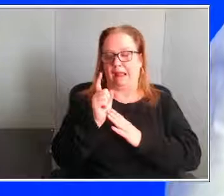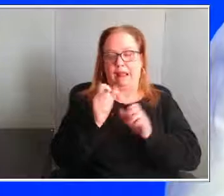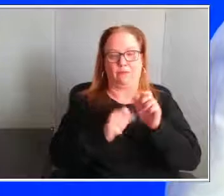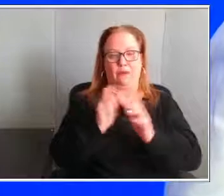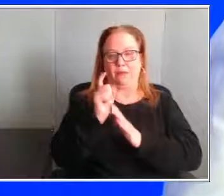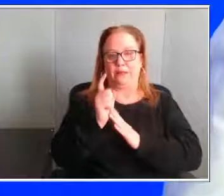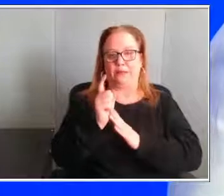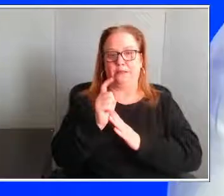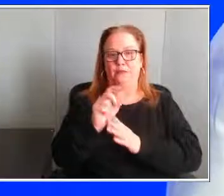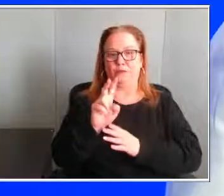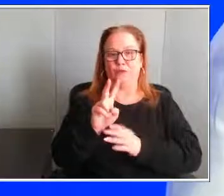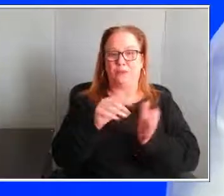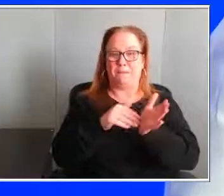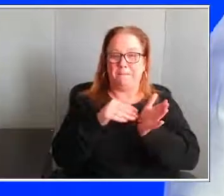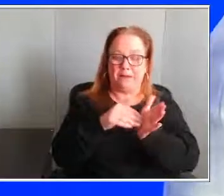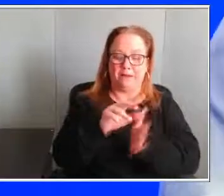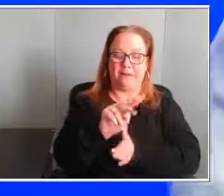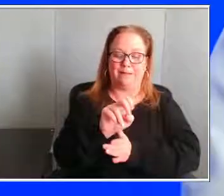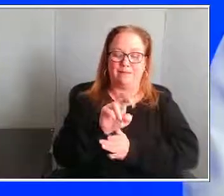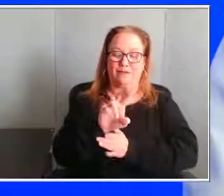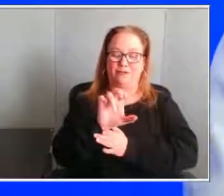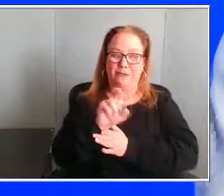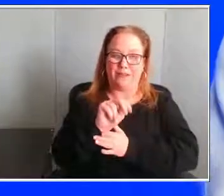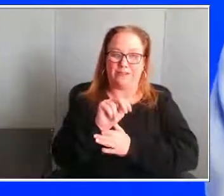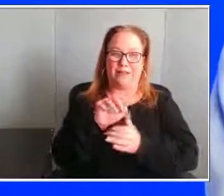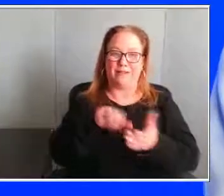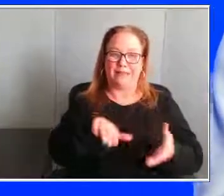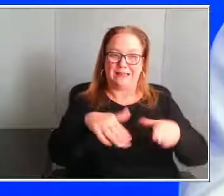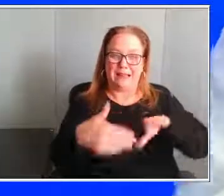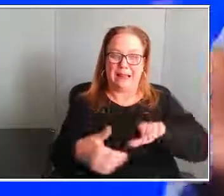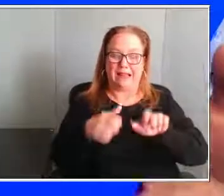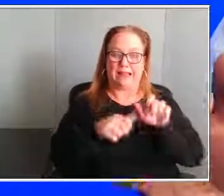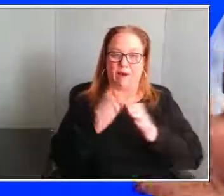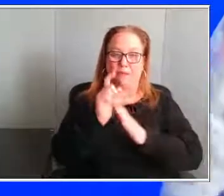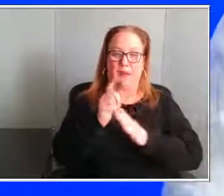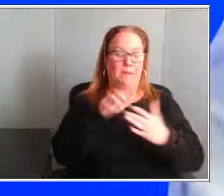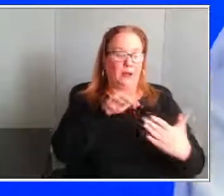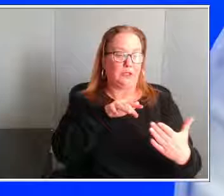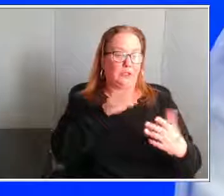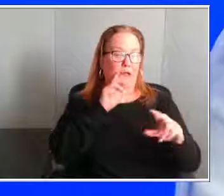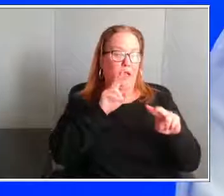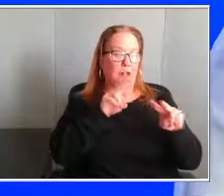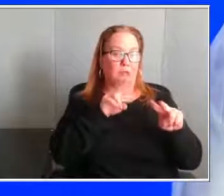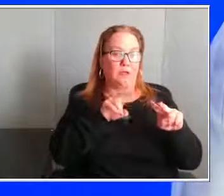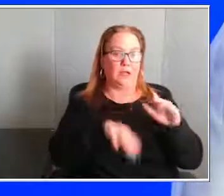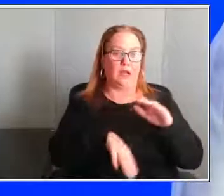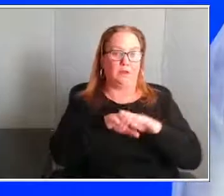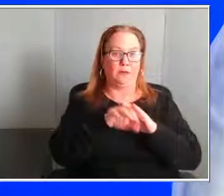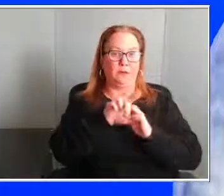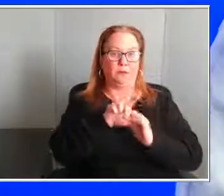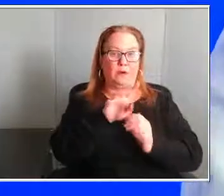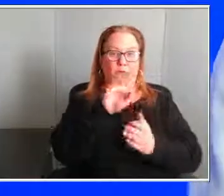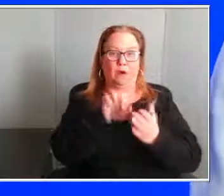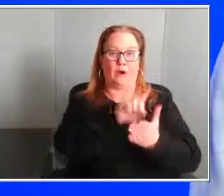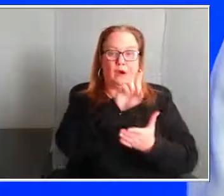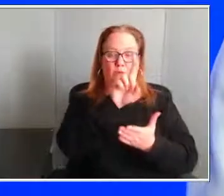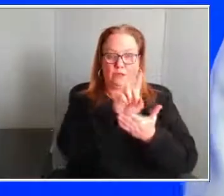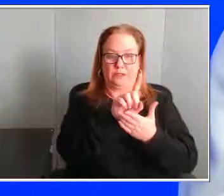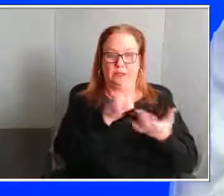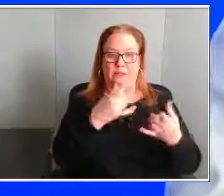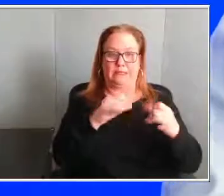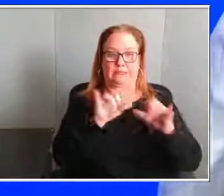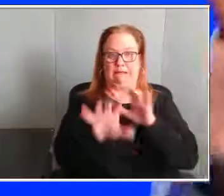stroke every minute. But our study actually looked at patients up to 24 hours, and we still